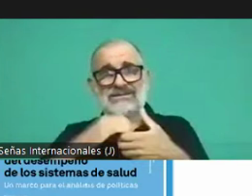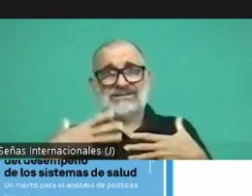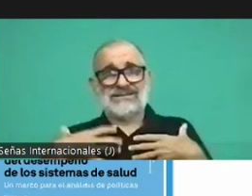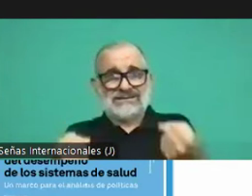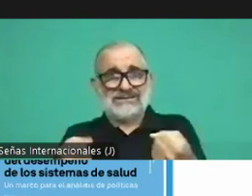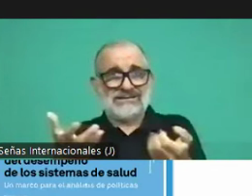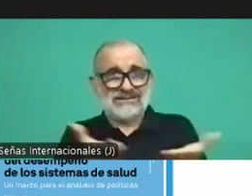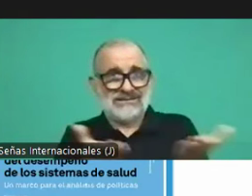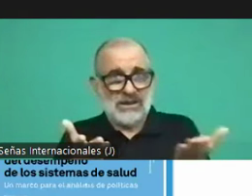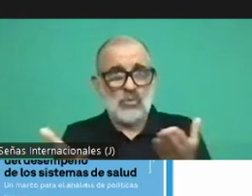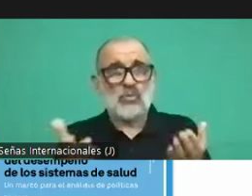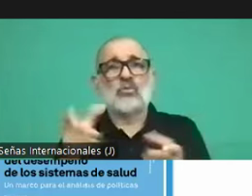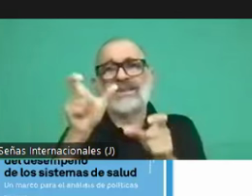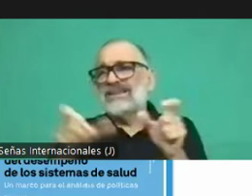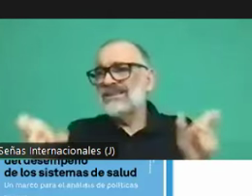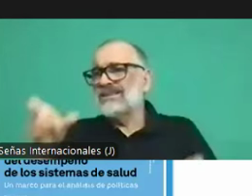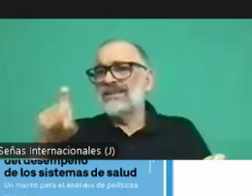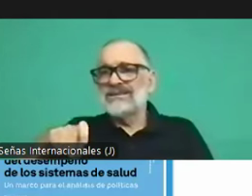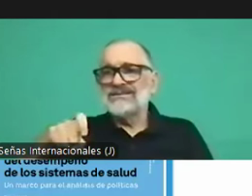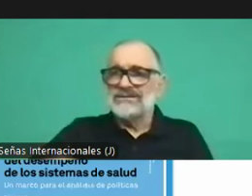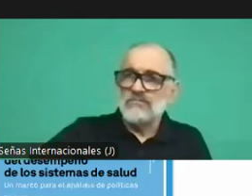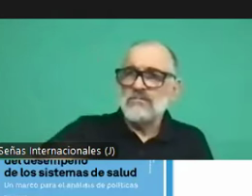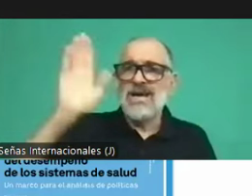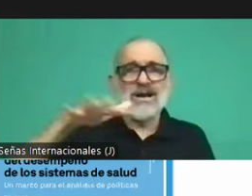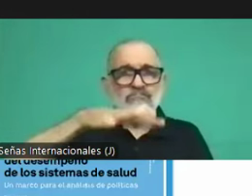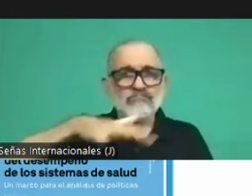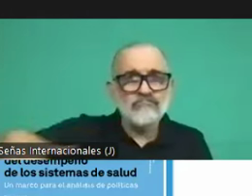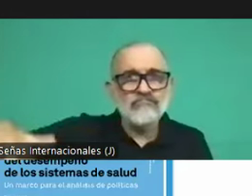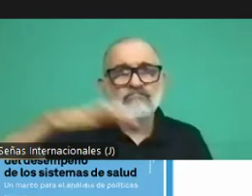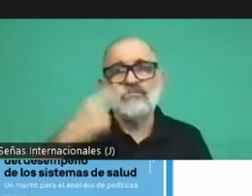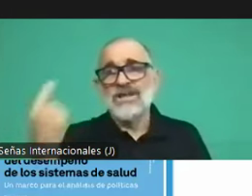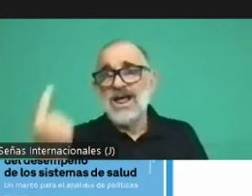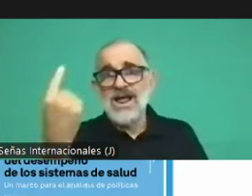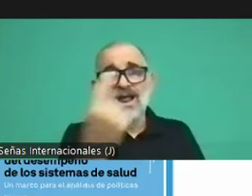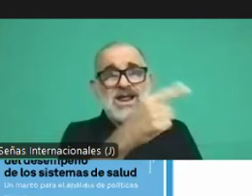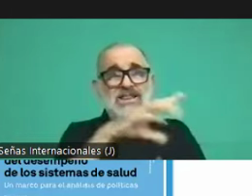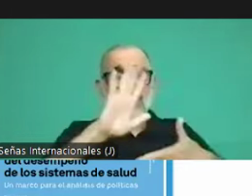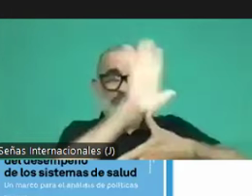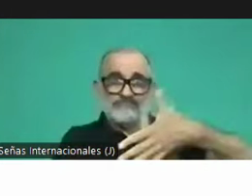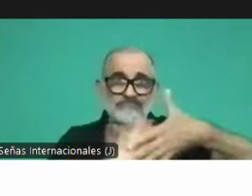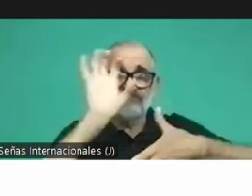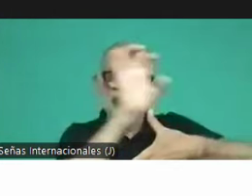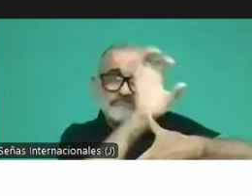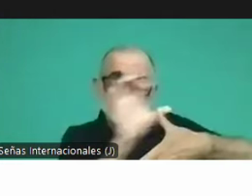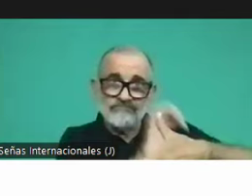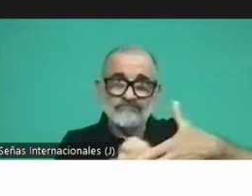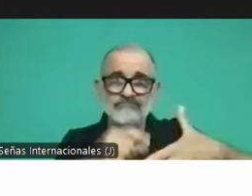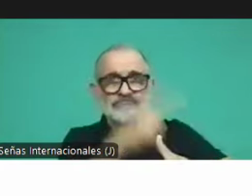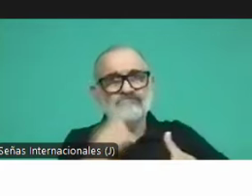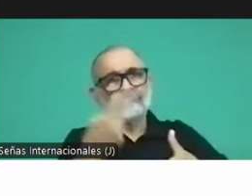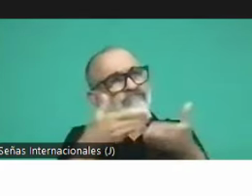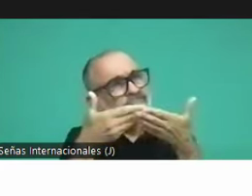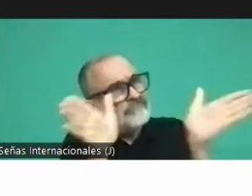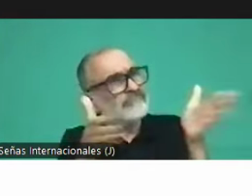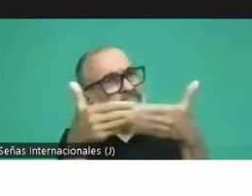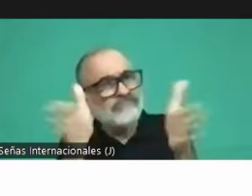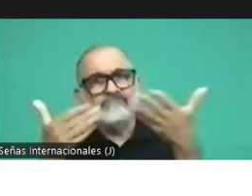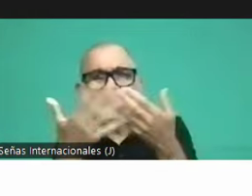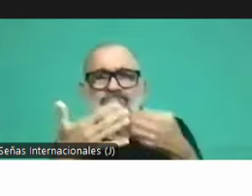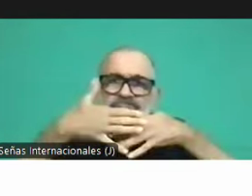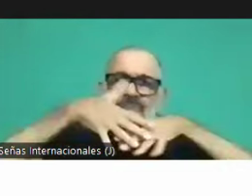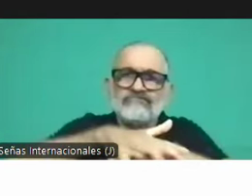cada needs uno of de the los population territorios in y each of the tener un territories, enfoque de redes and with a integradas de perspective servicios de salud. Muchísimas of gracias. integrated